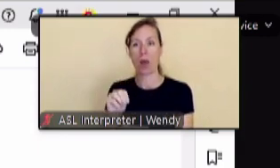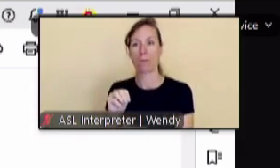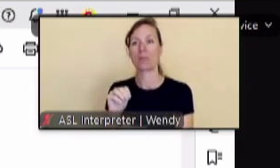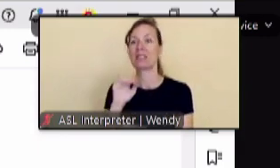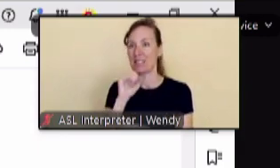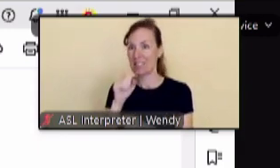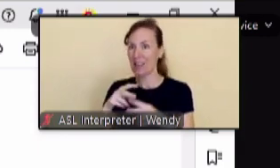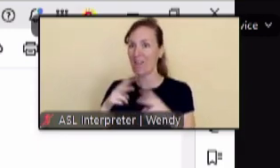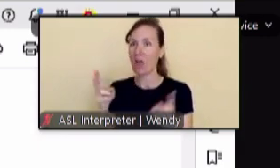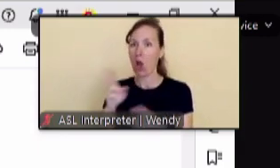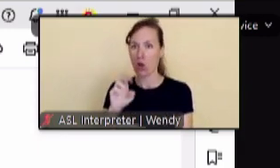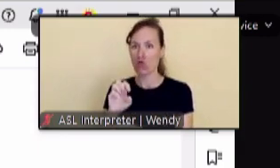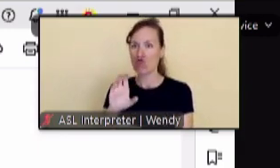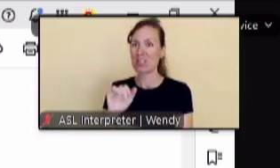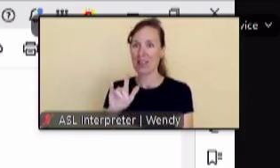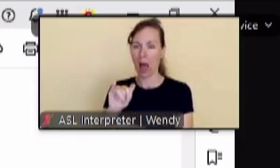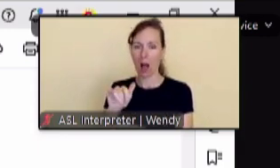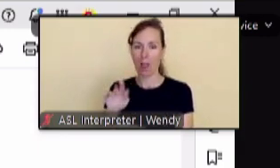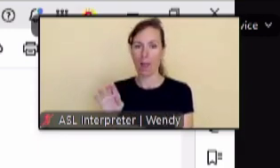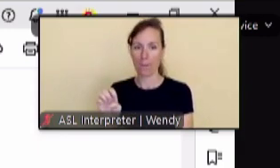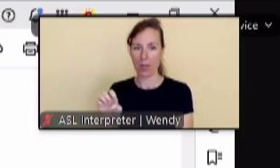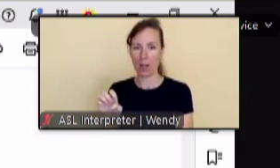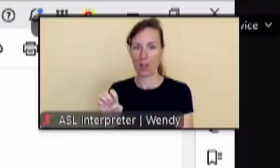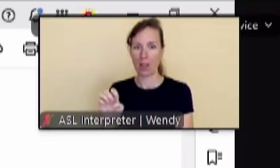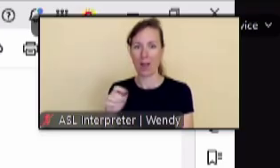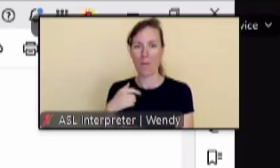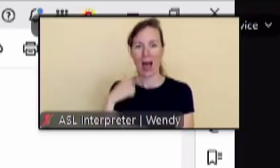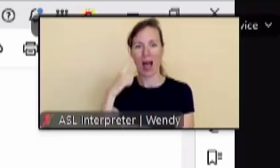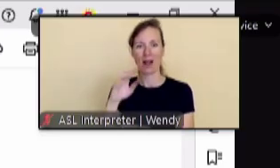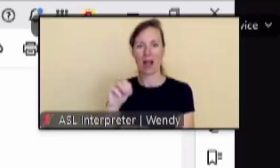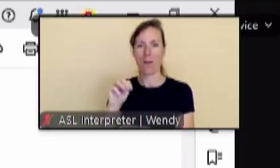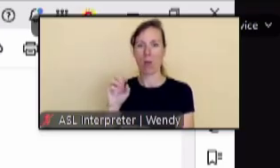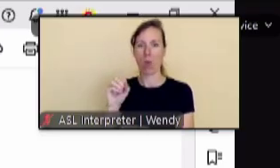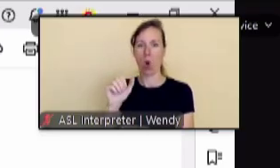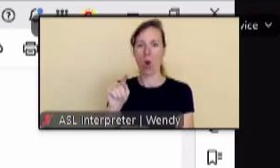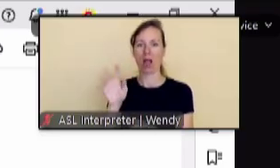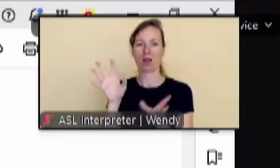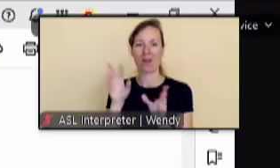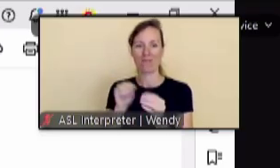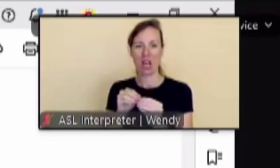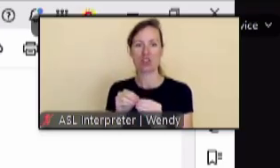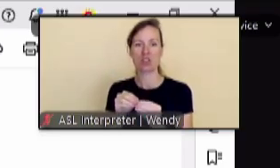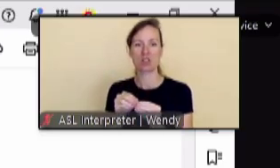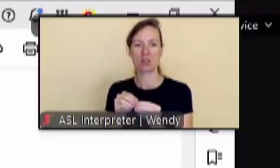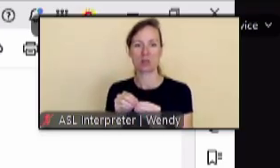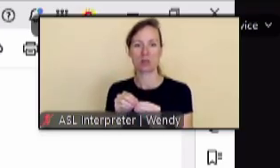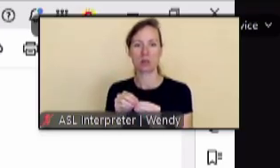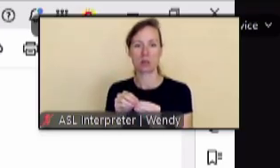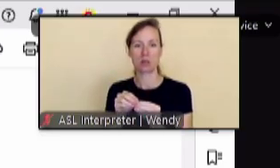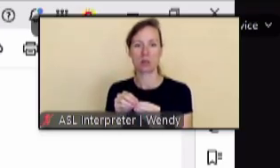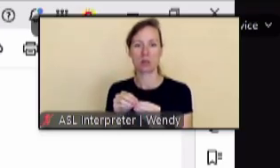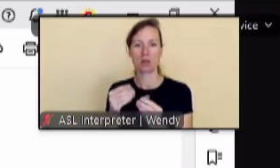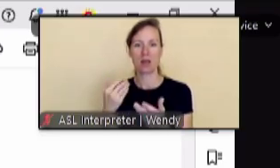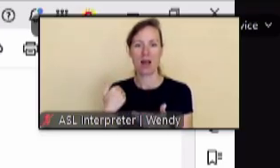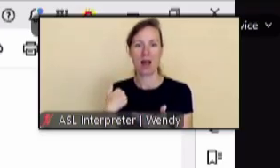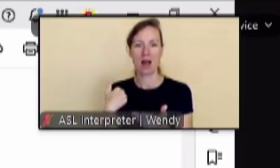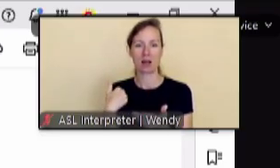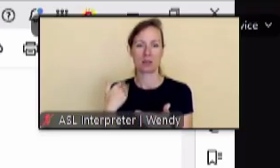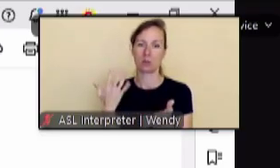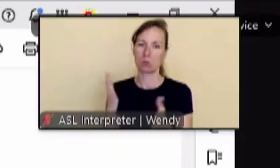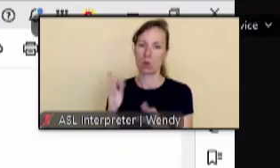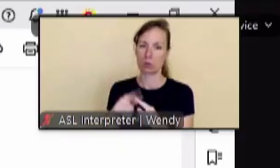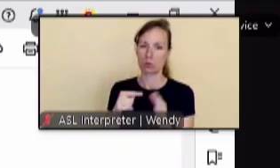MML at the conventions has had MES in to show that if that now the aluminum, the